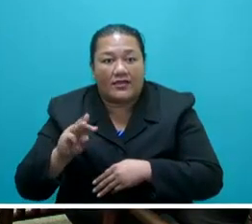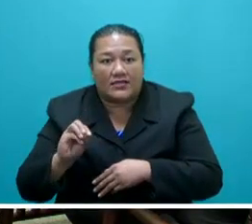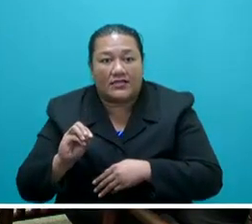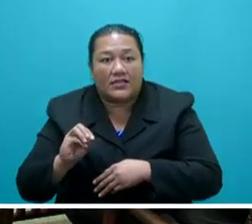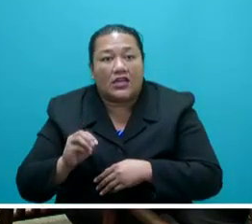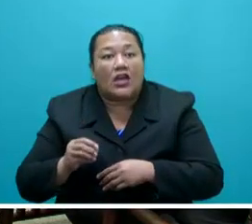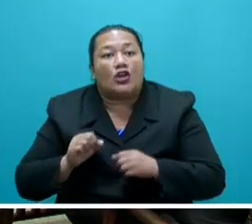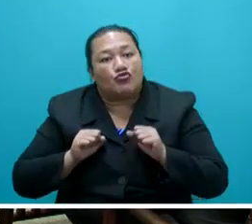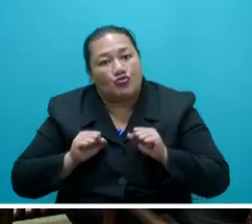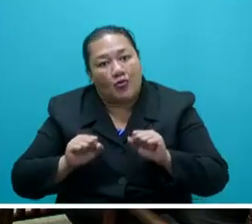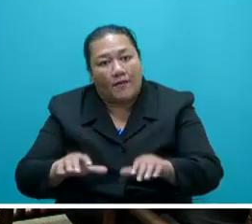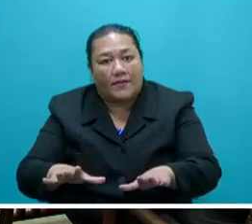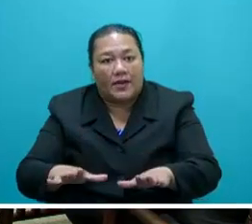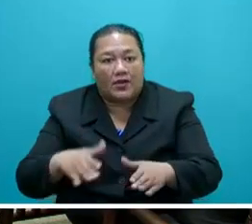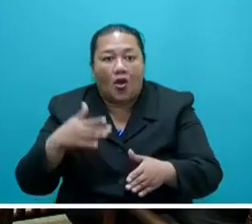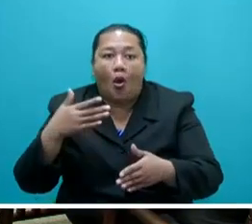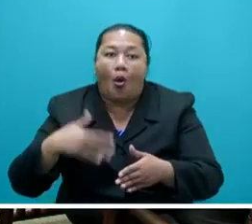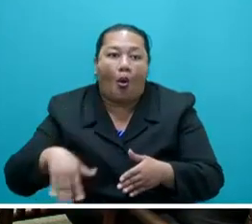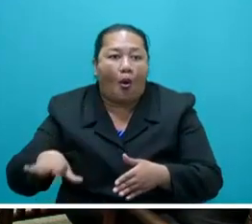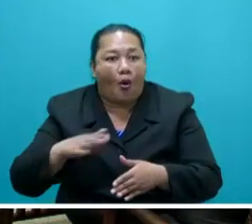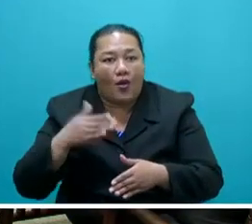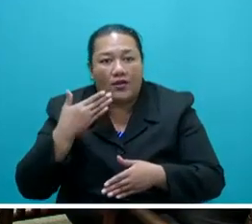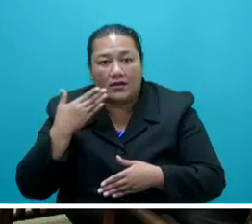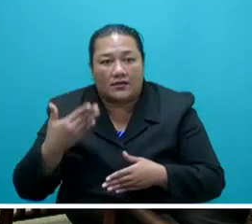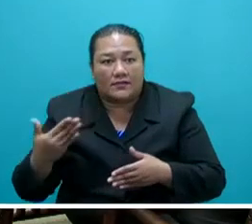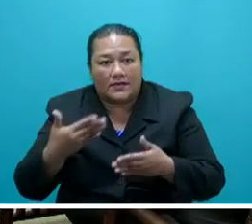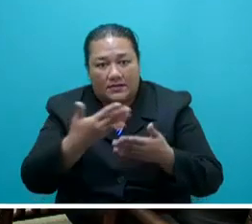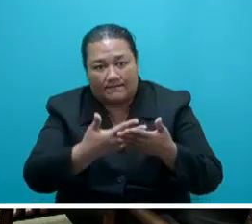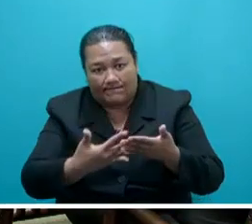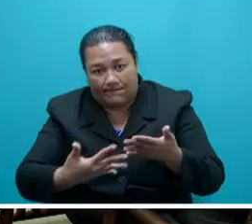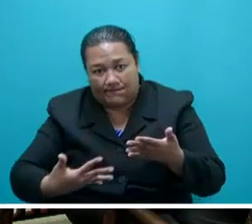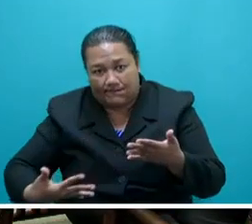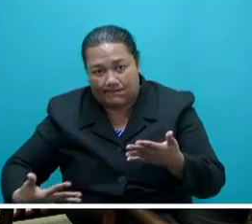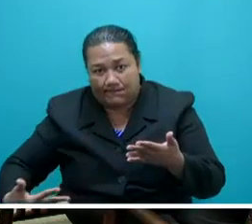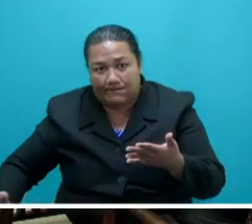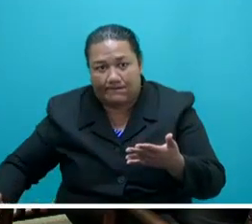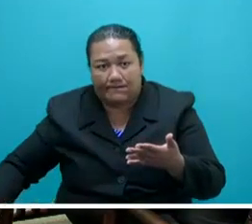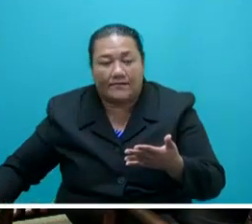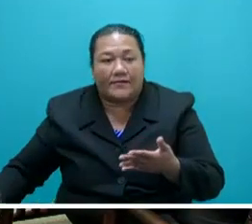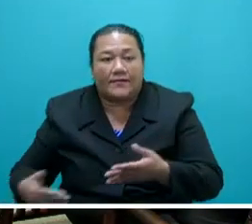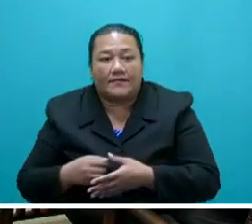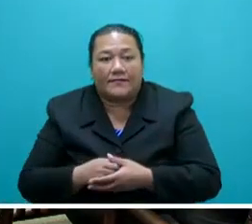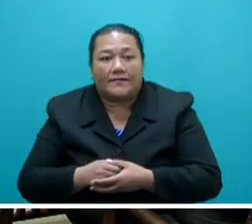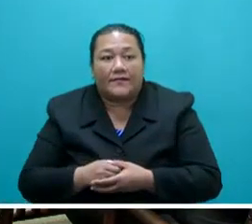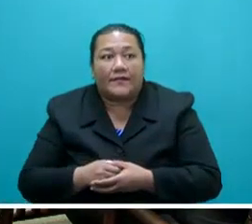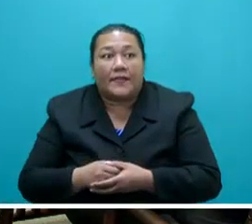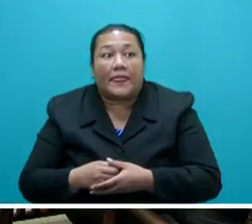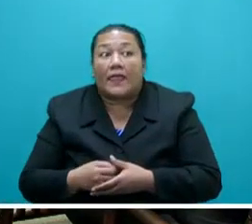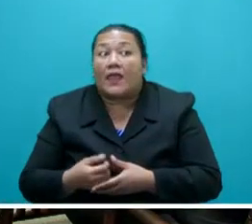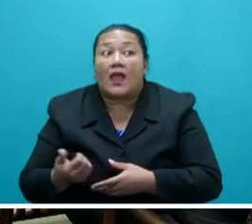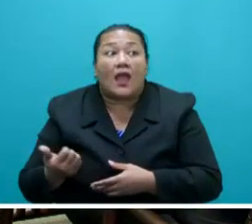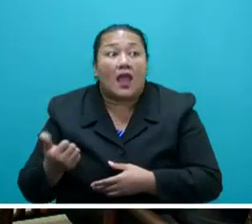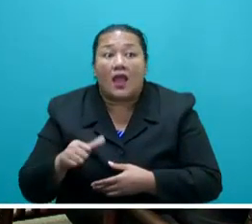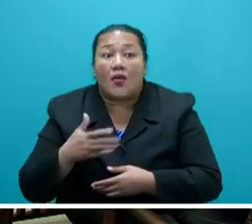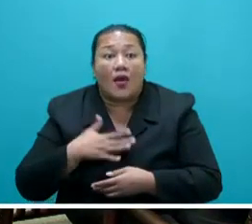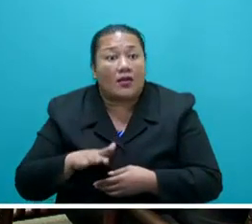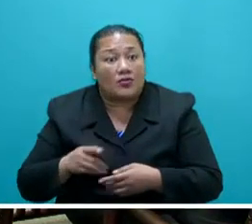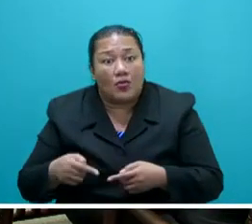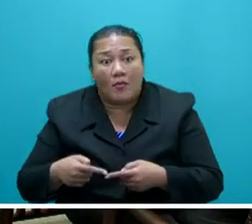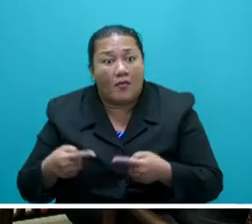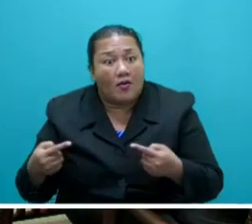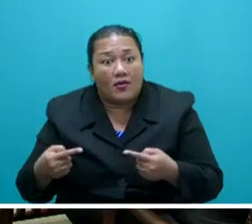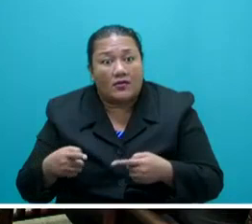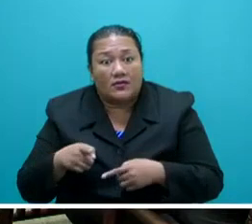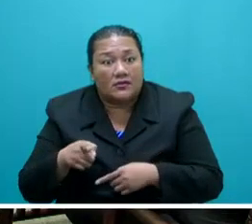the remaining items on today's order paper. Does any member oppose the motion? As